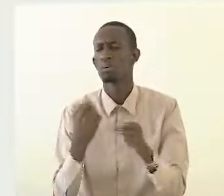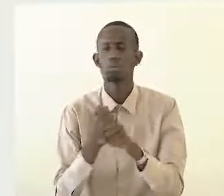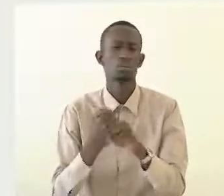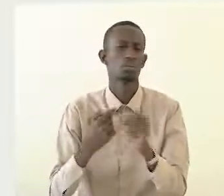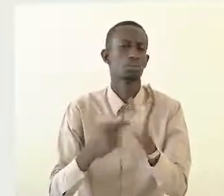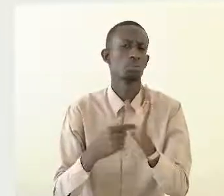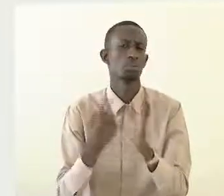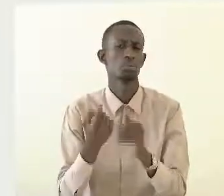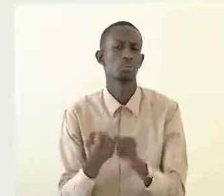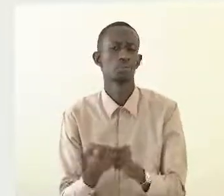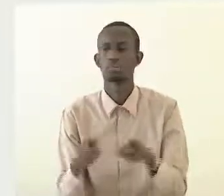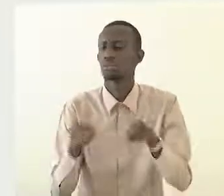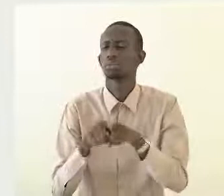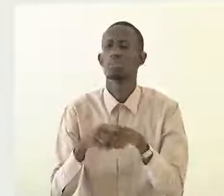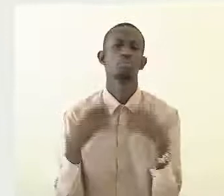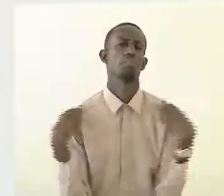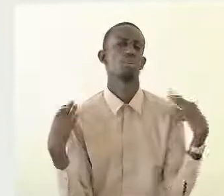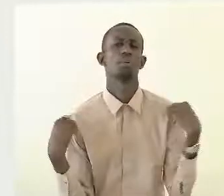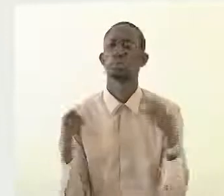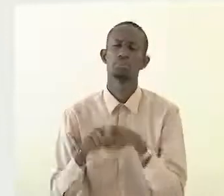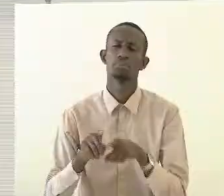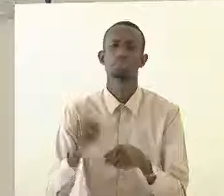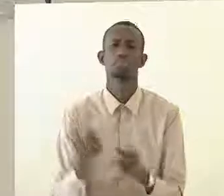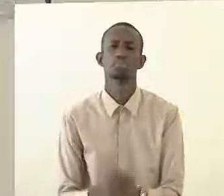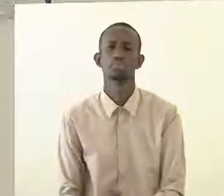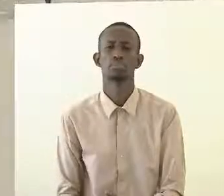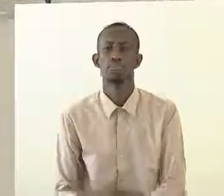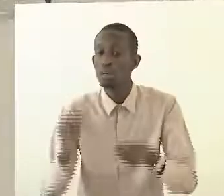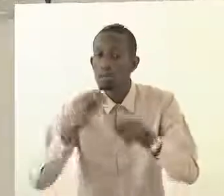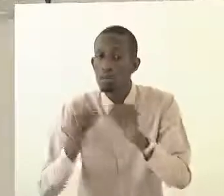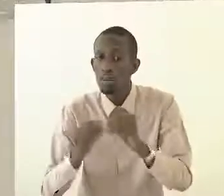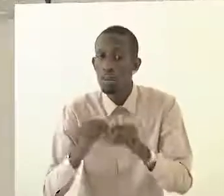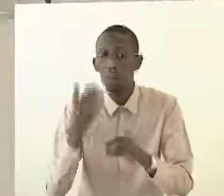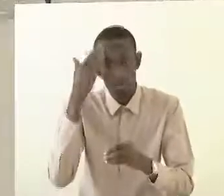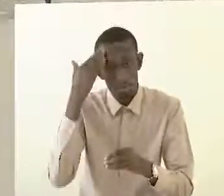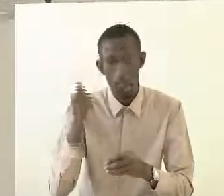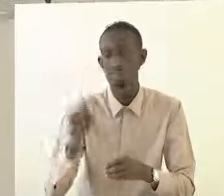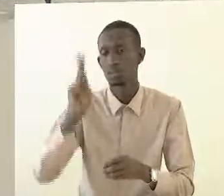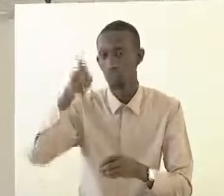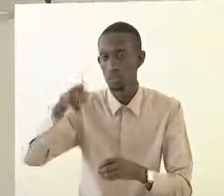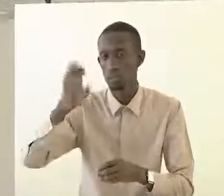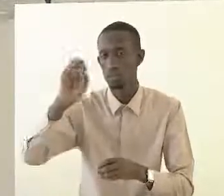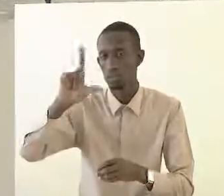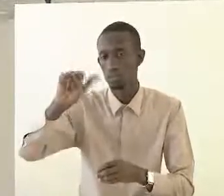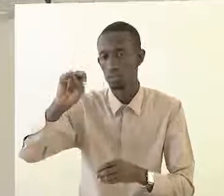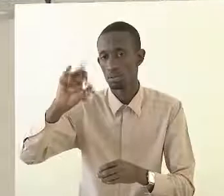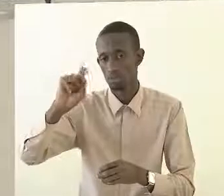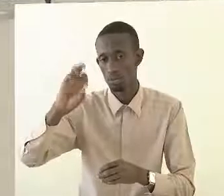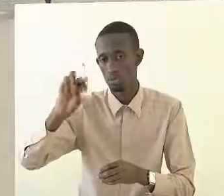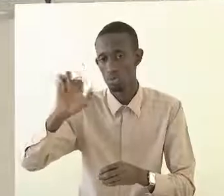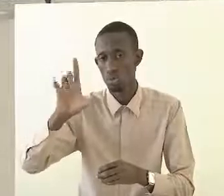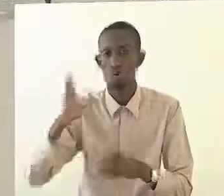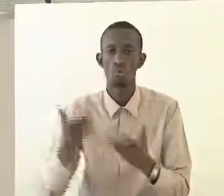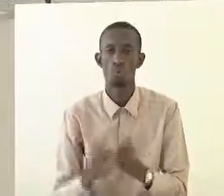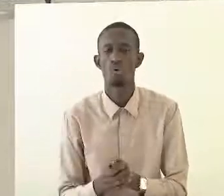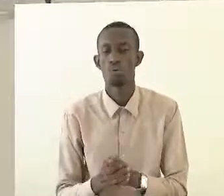it will be the same for all. The matter is to recognize the polynomial either on numerator or